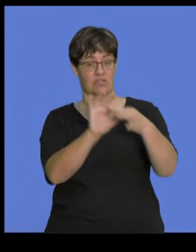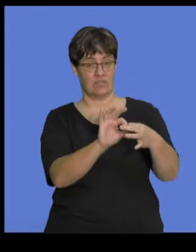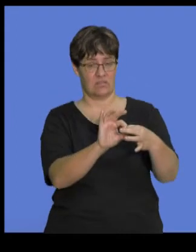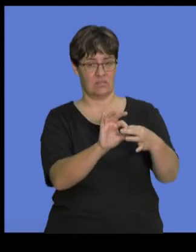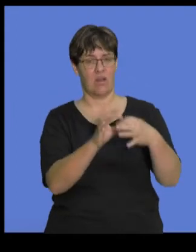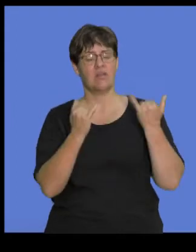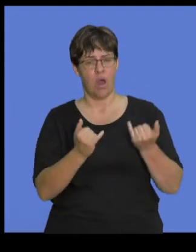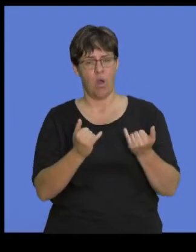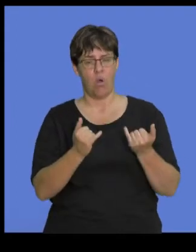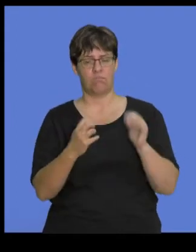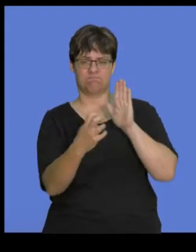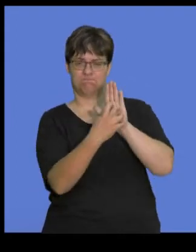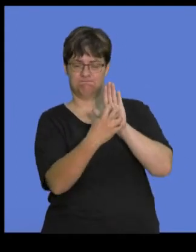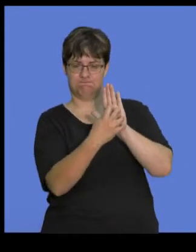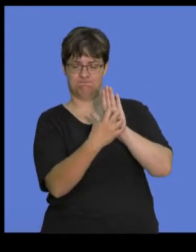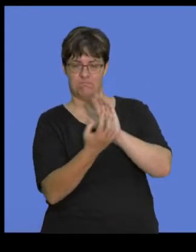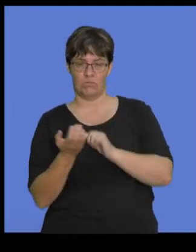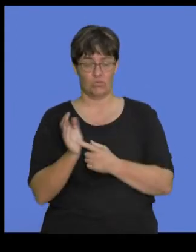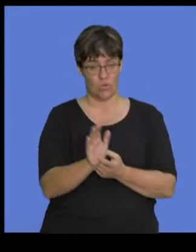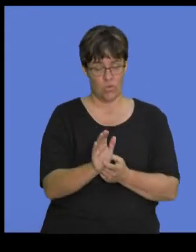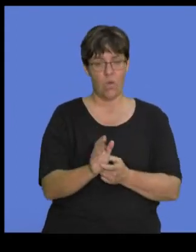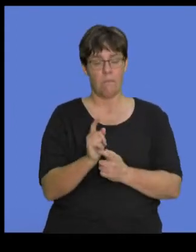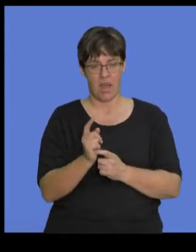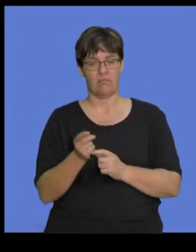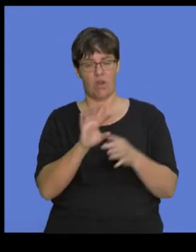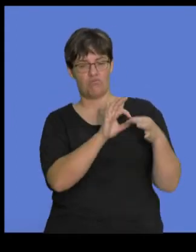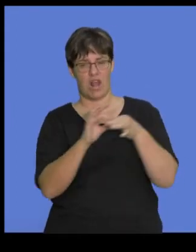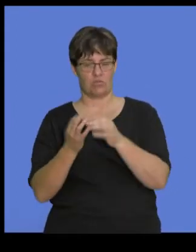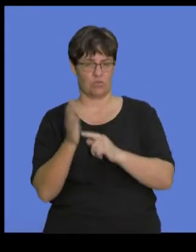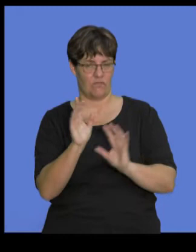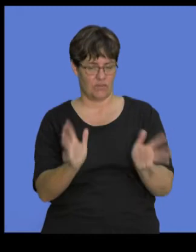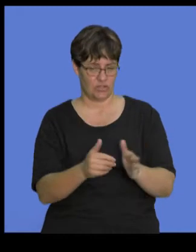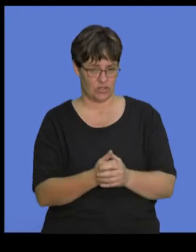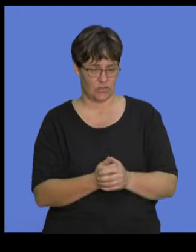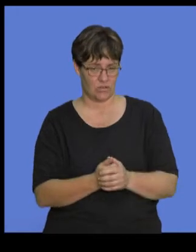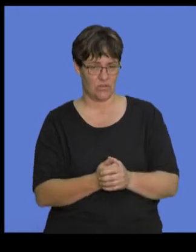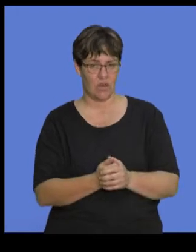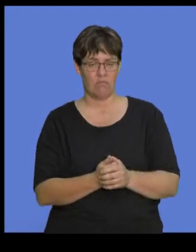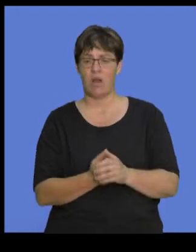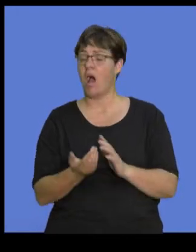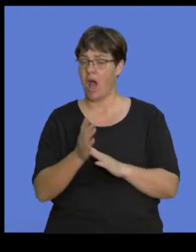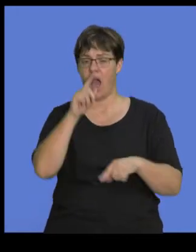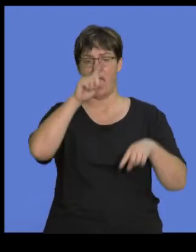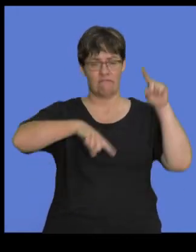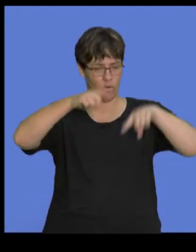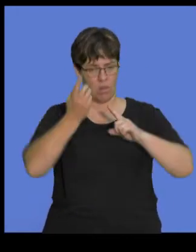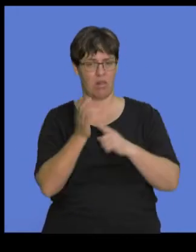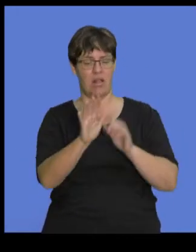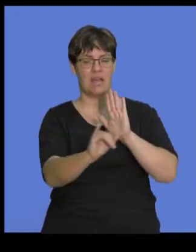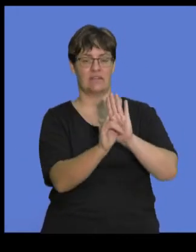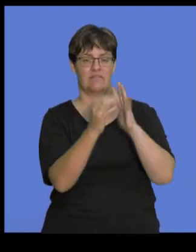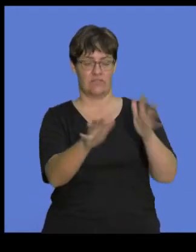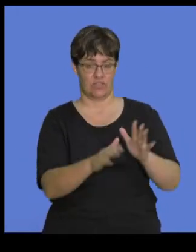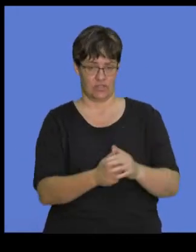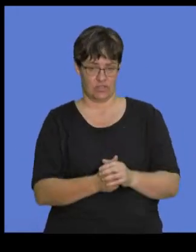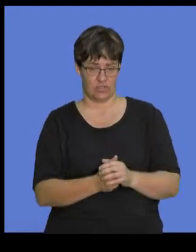relationship, now we want to sketch a graph that shows this relationship. So we've already identified our variables, and we know